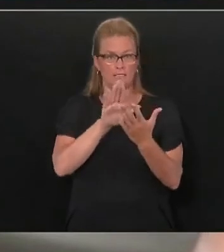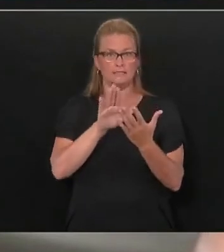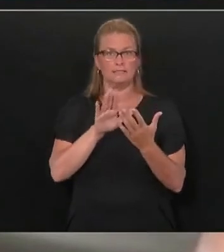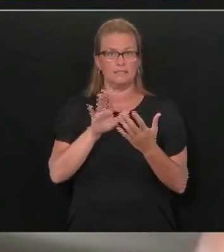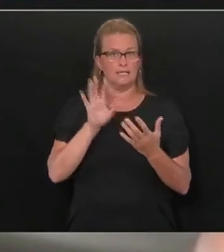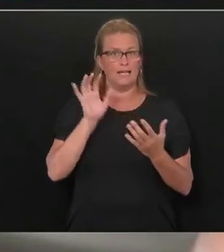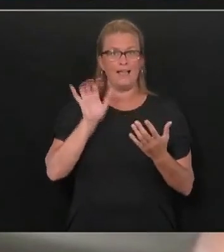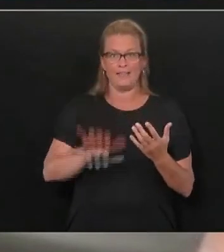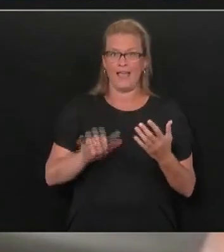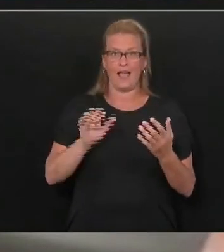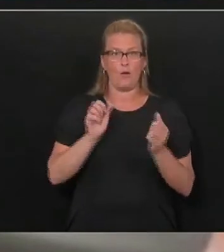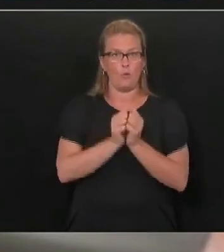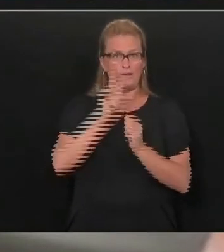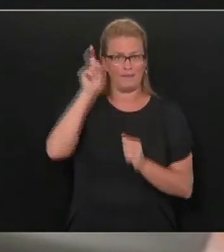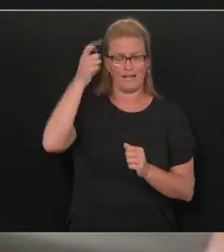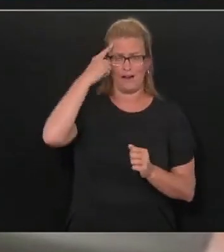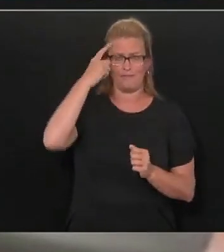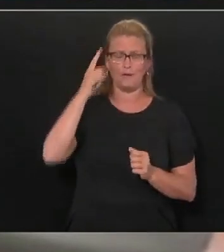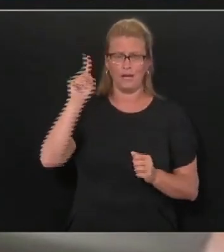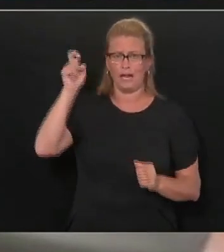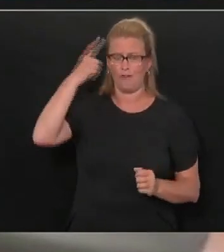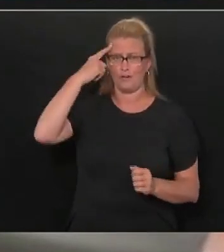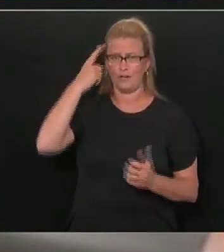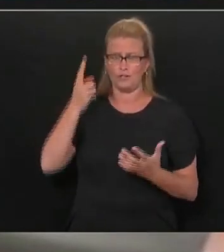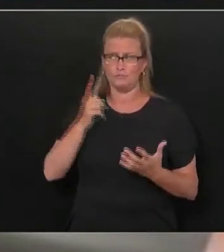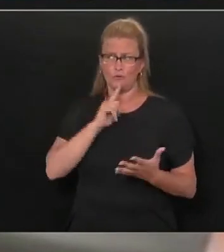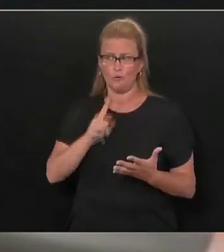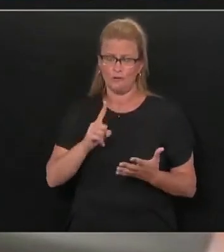but as the governor said, he's been pretty adamant about